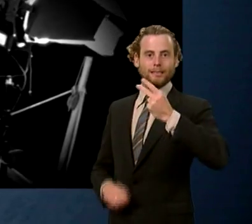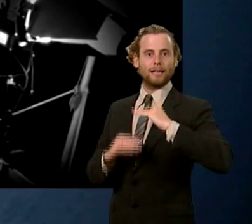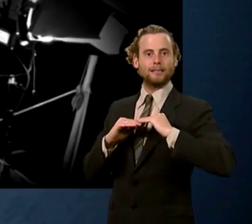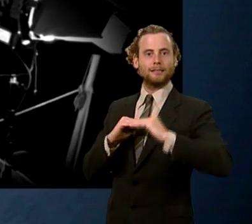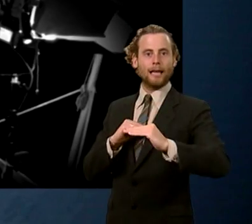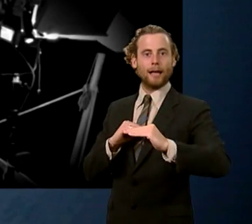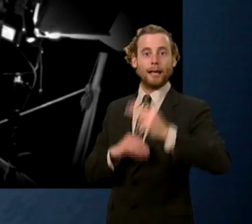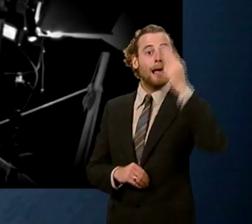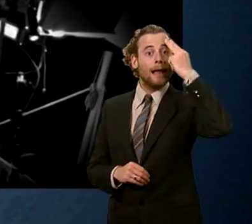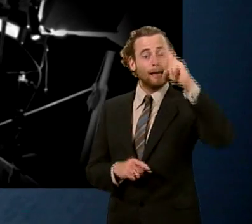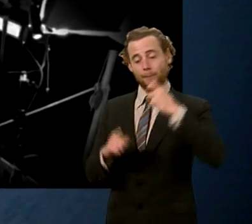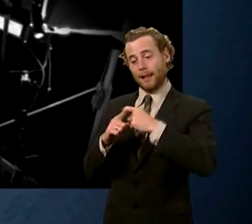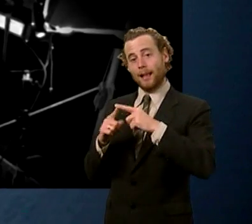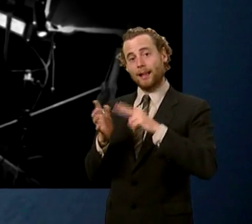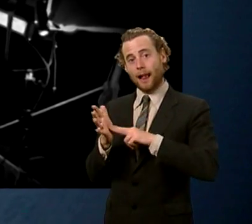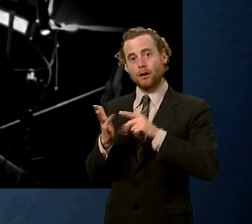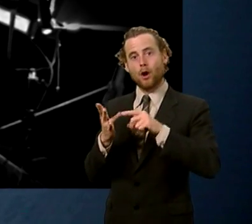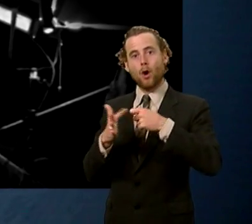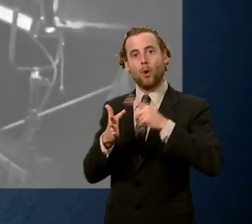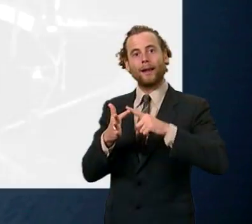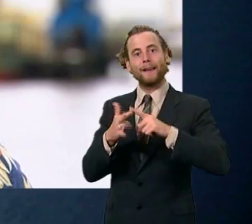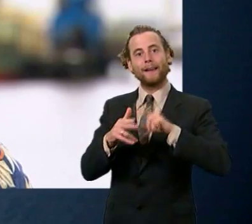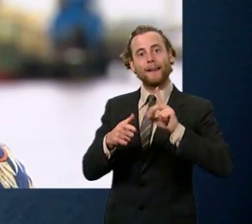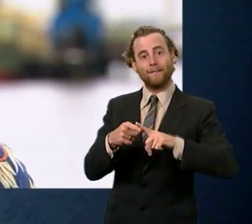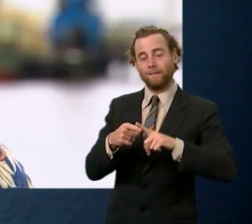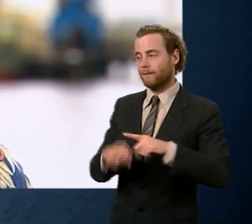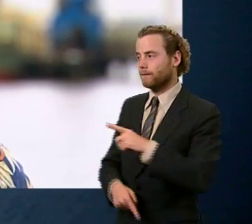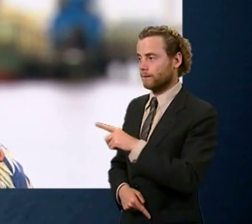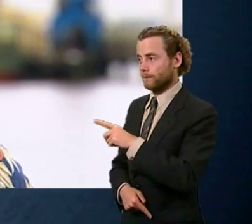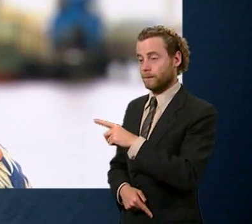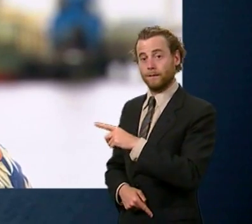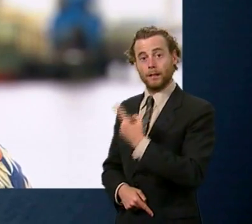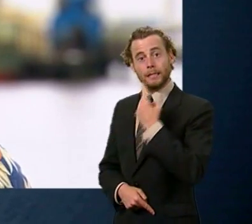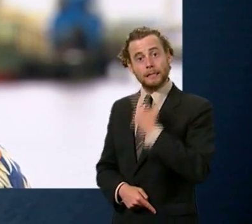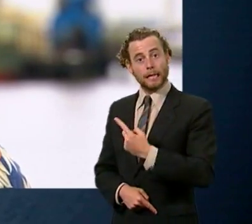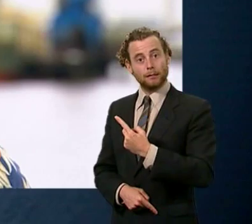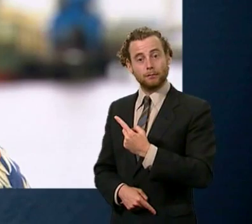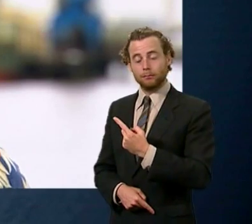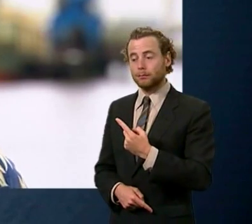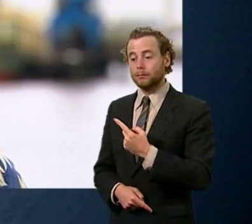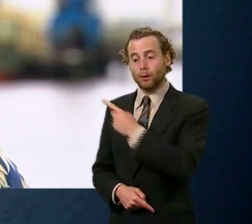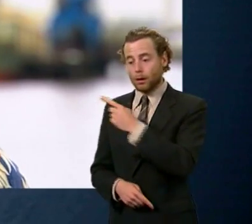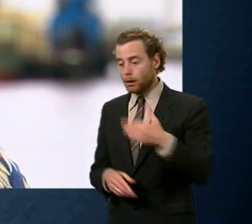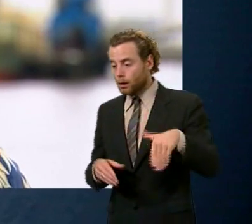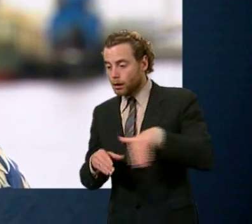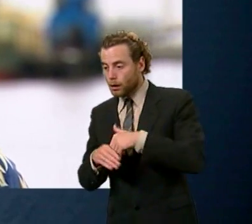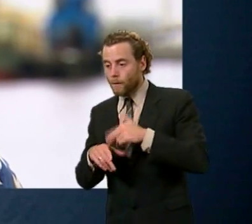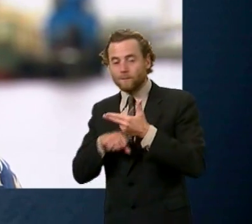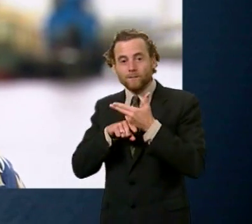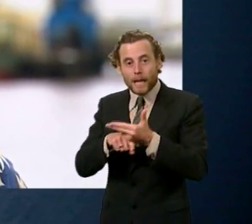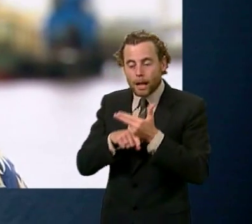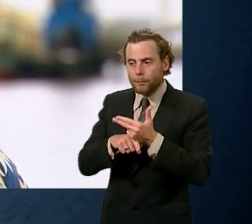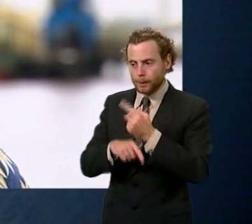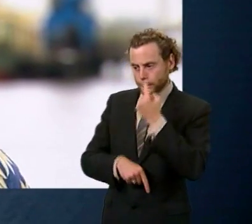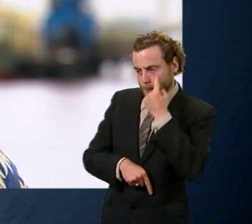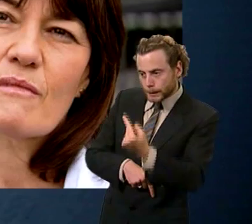His name, Ken O'Keefe. I was given the opportunity to either be a part of filming or